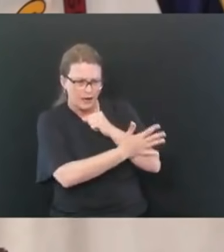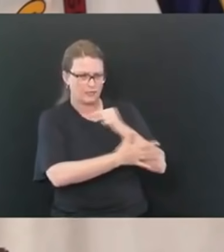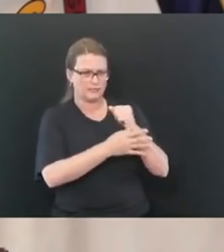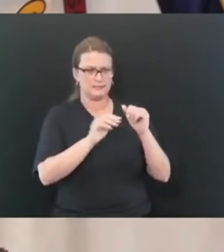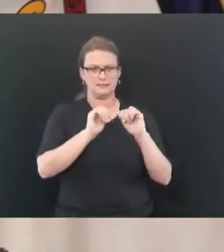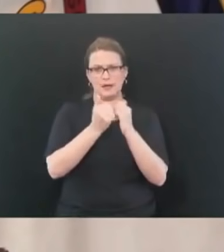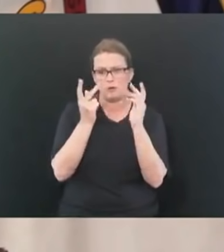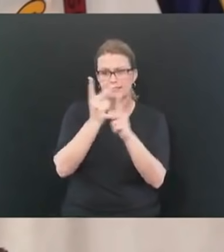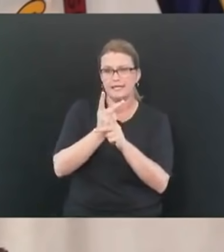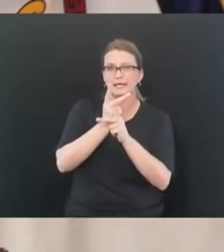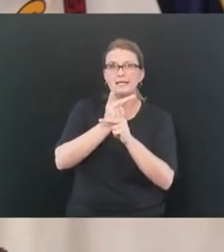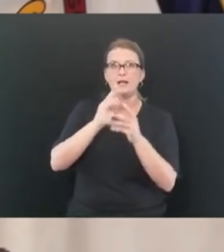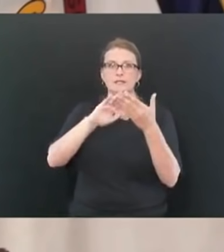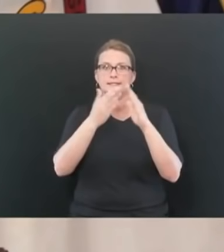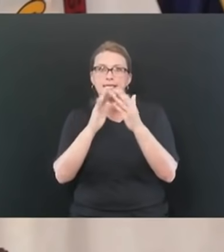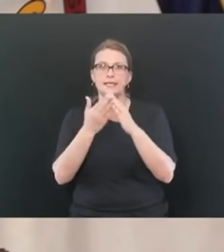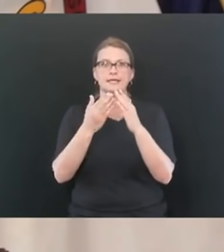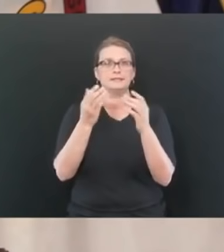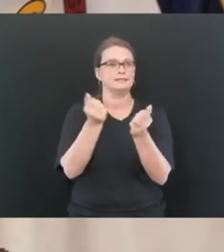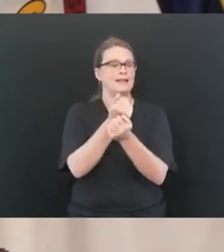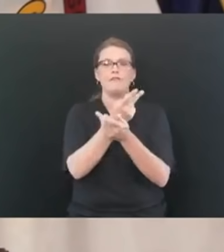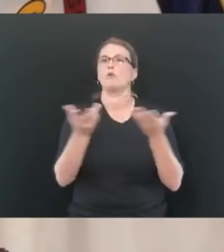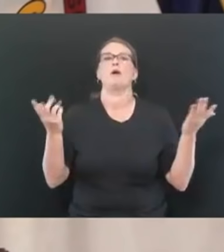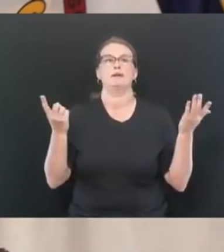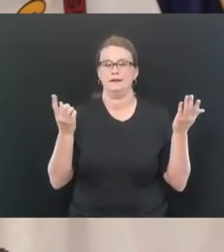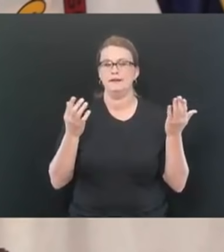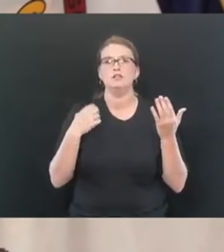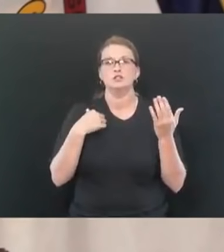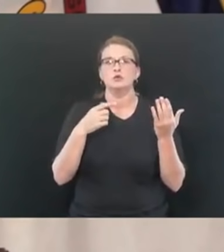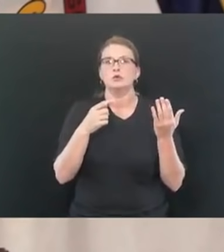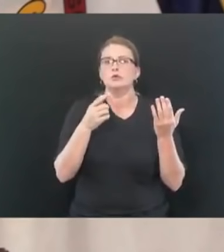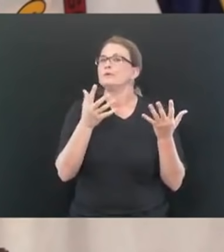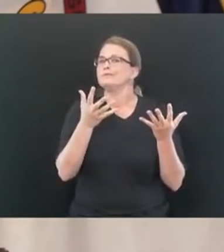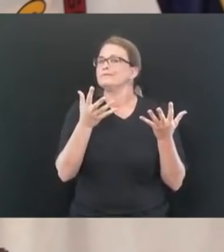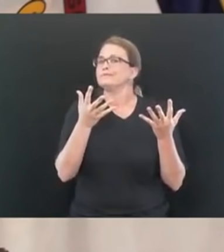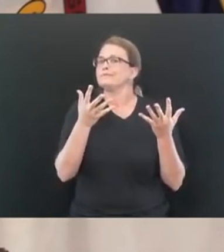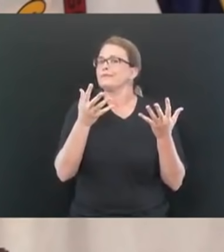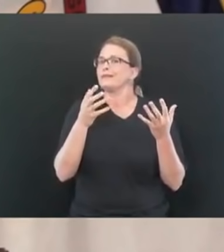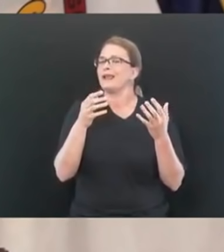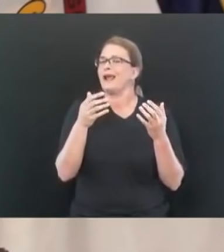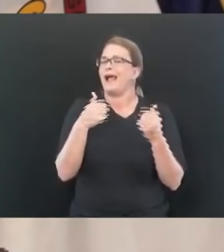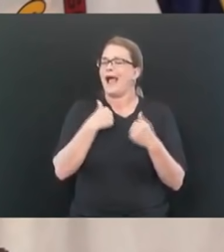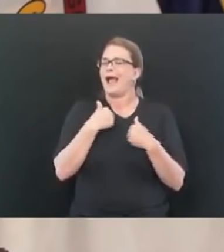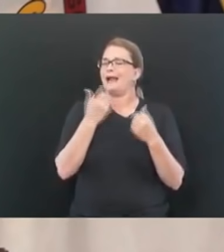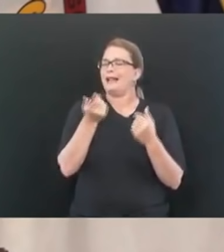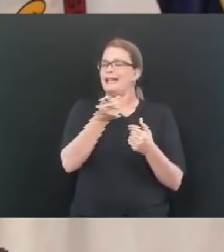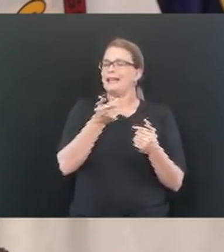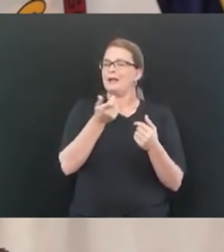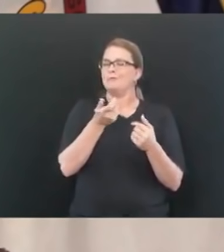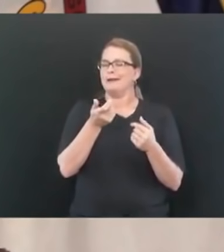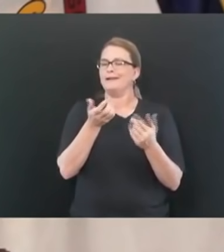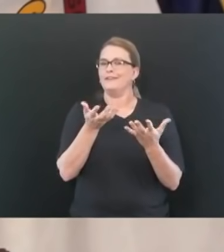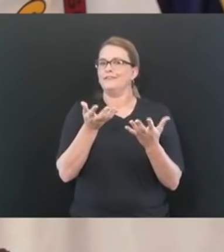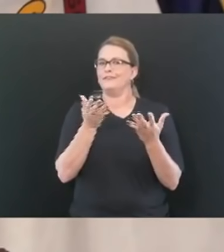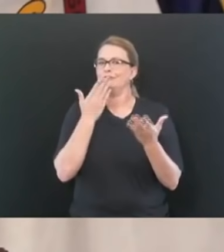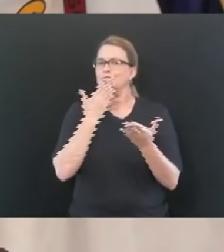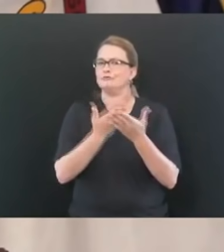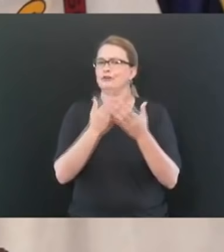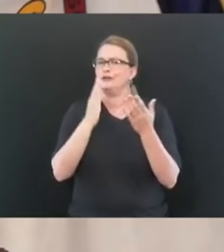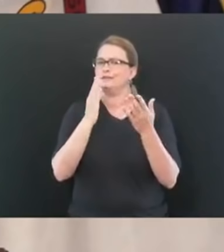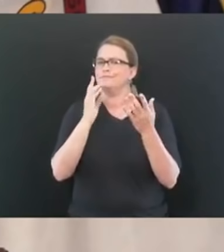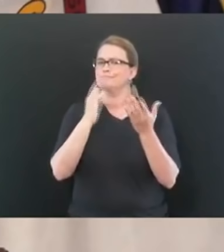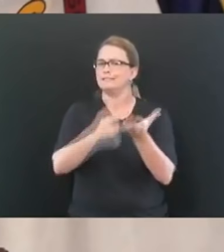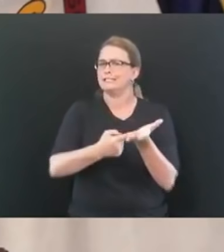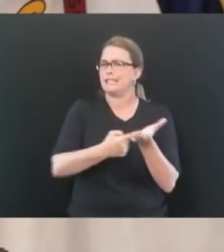care of the cities? How do we take care of everybody? And so there was just a lot of great discussion.